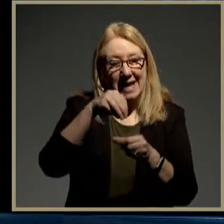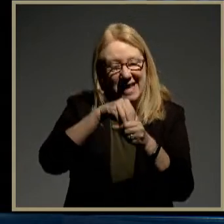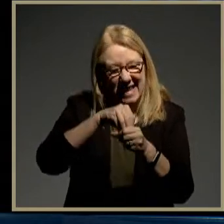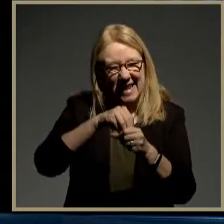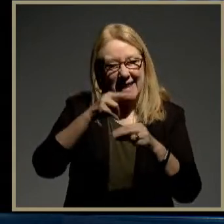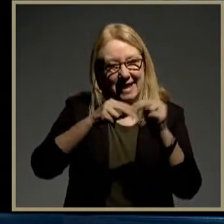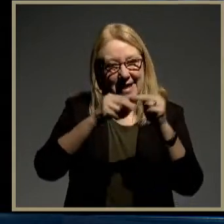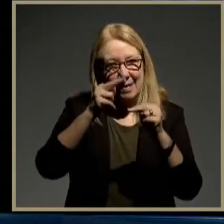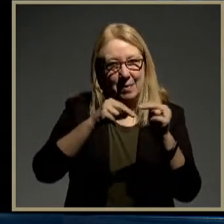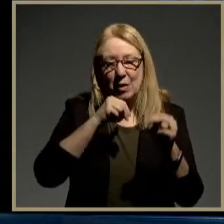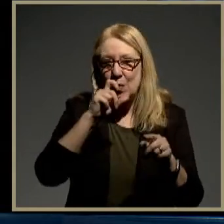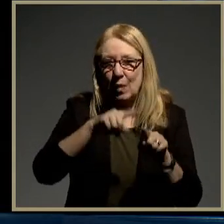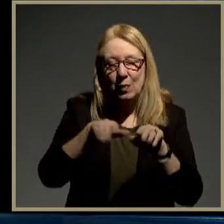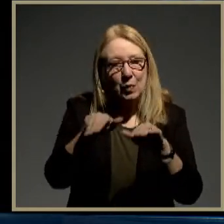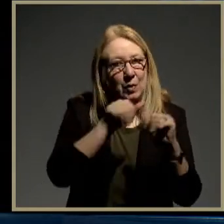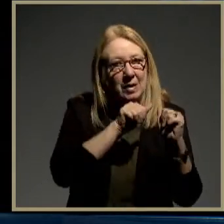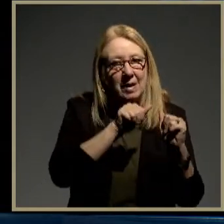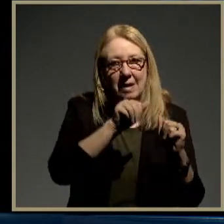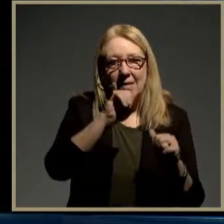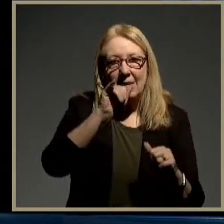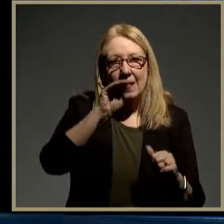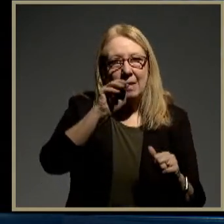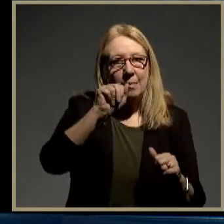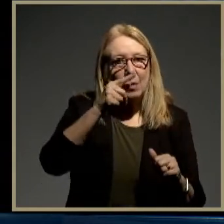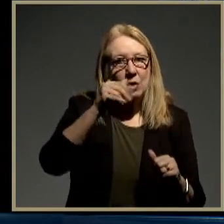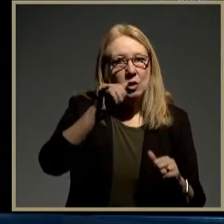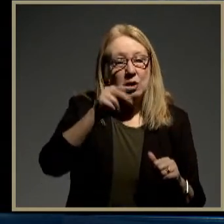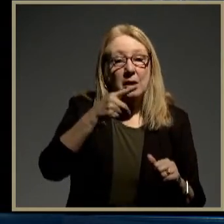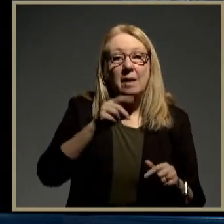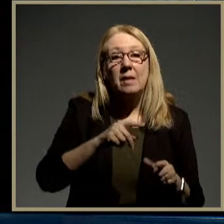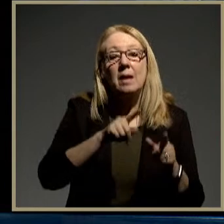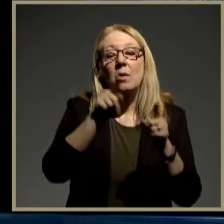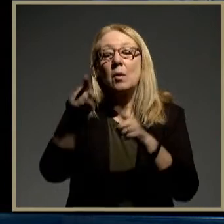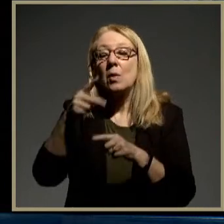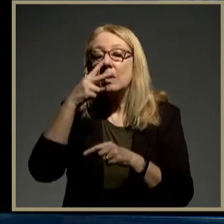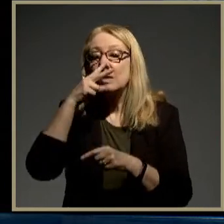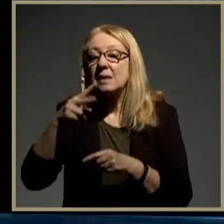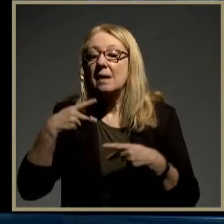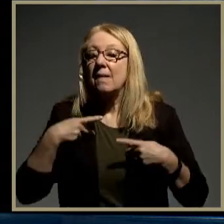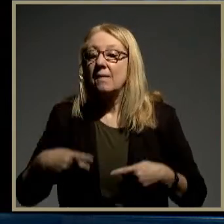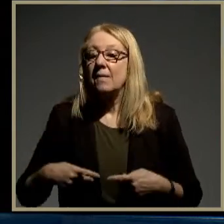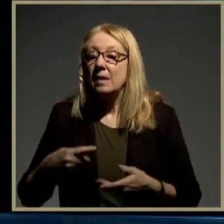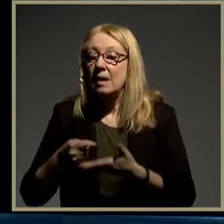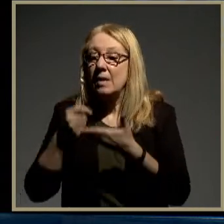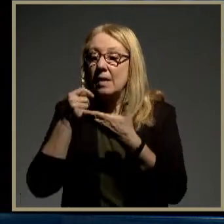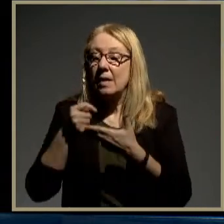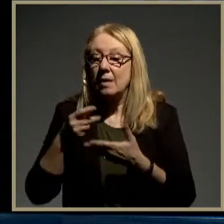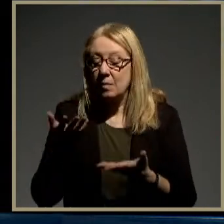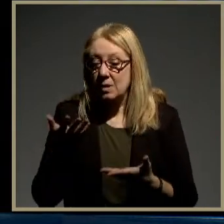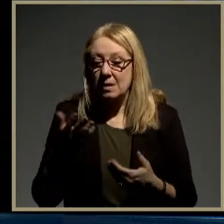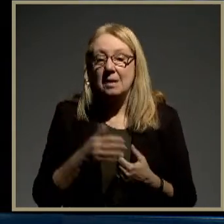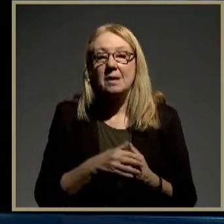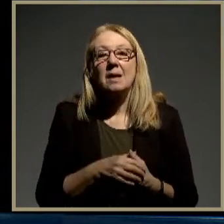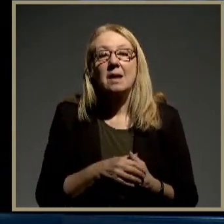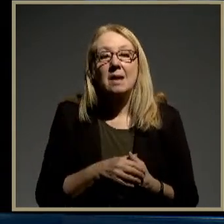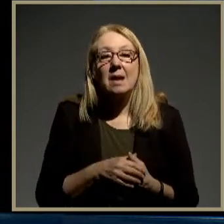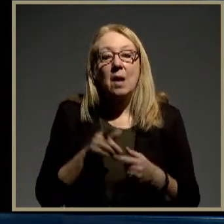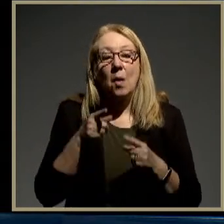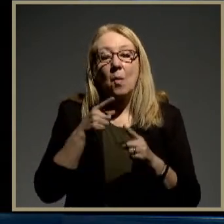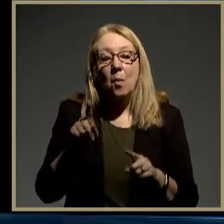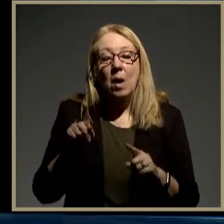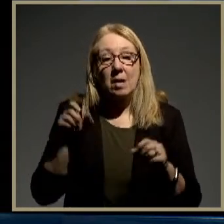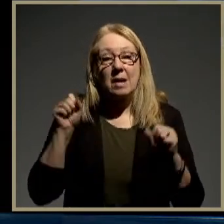building. Never have to leave. Then you see a physical therapist like Pat, whom you met earlier. And while